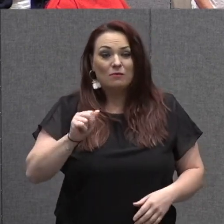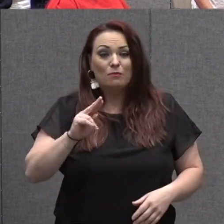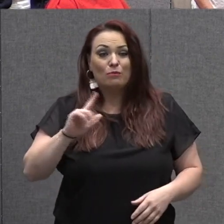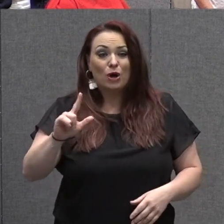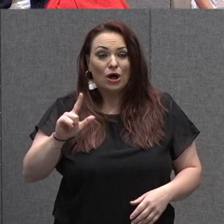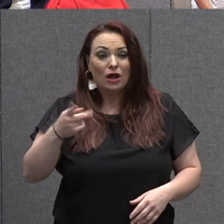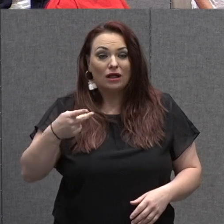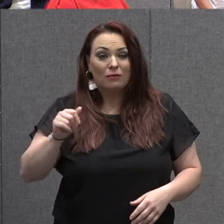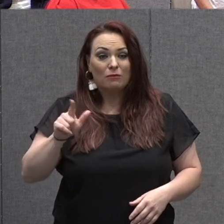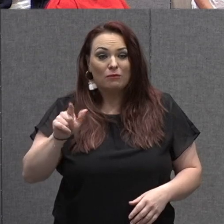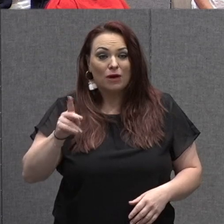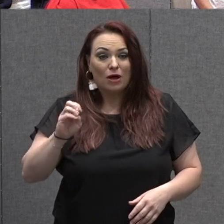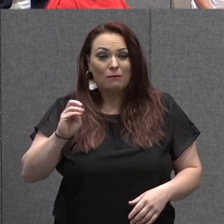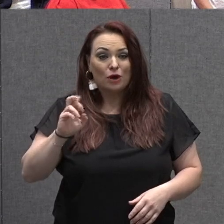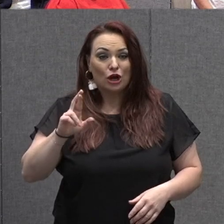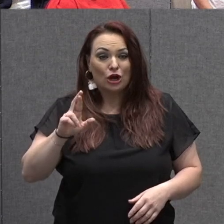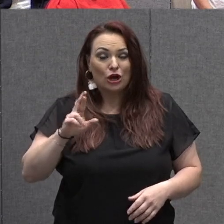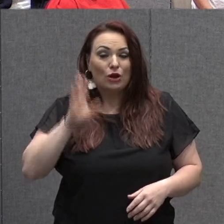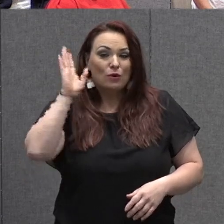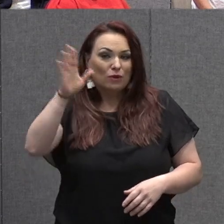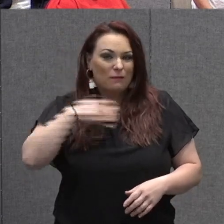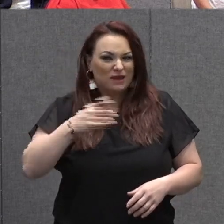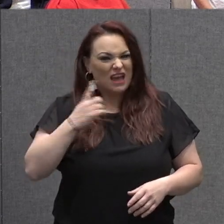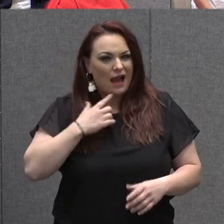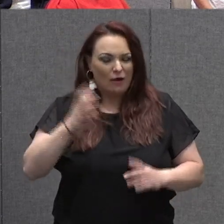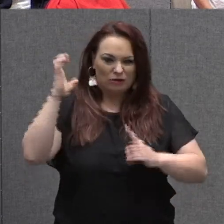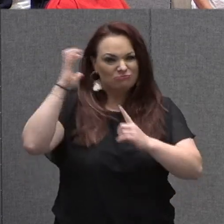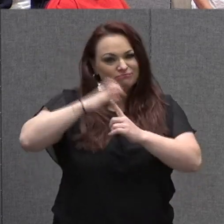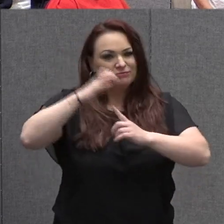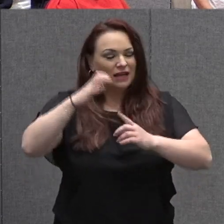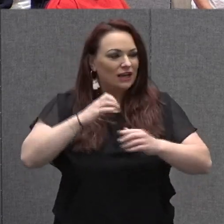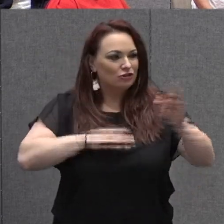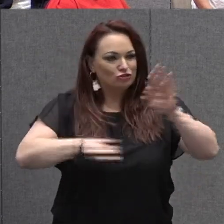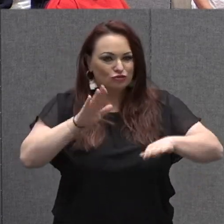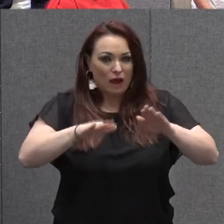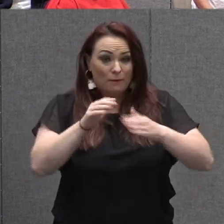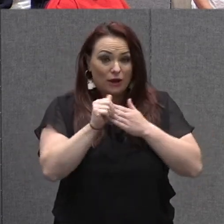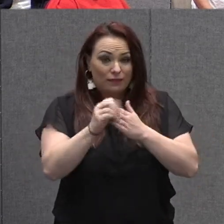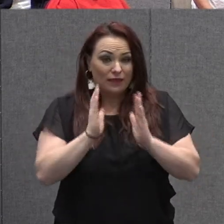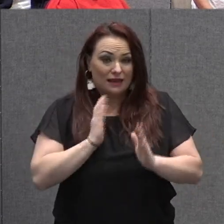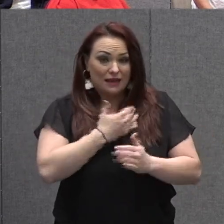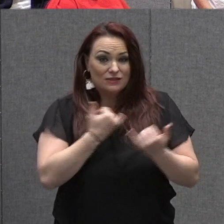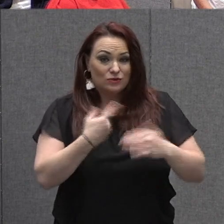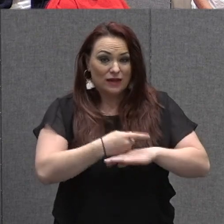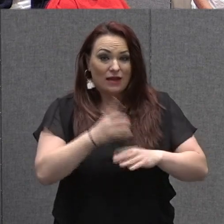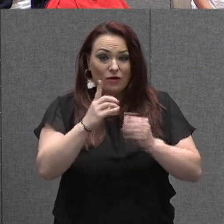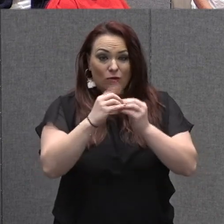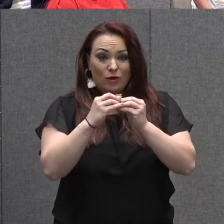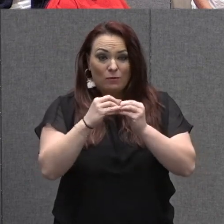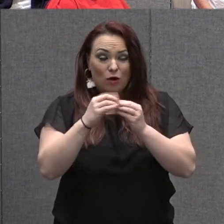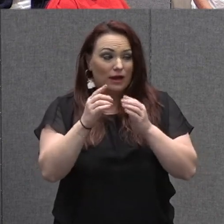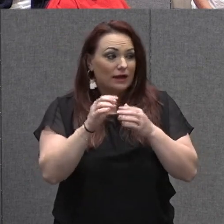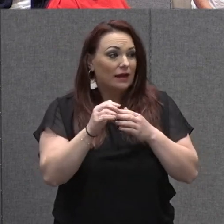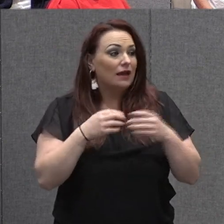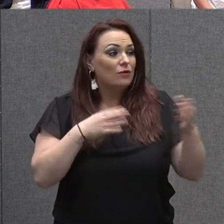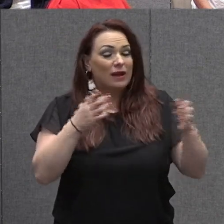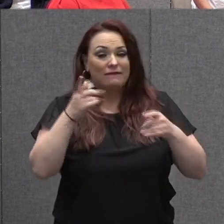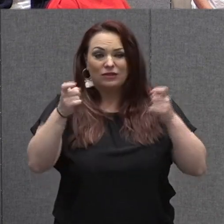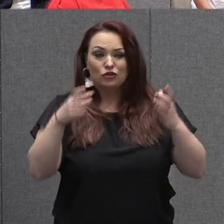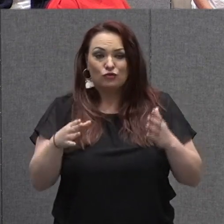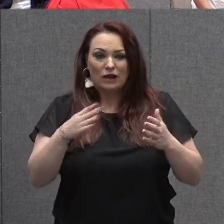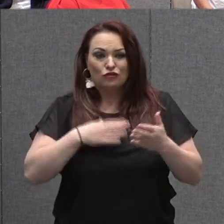Palmer! Hi, He's guys. going to be our super drummer leading us today. Oh, we have one more special guest, too. We have the Director of Fine